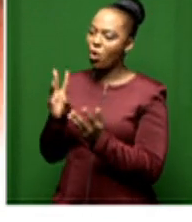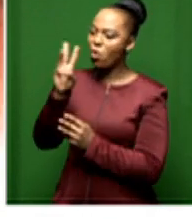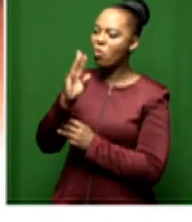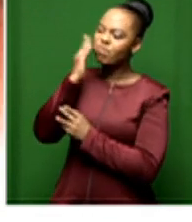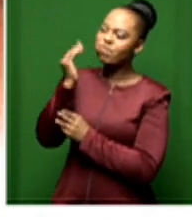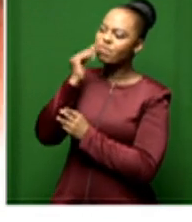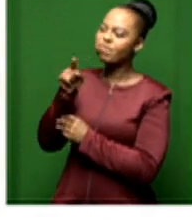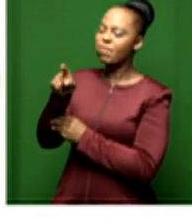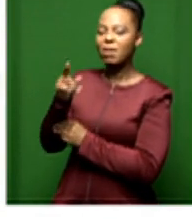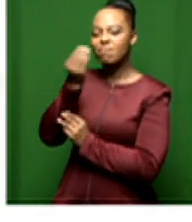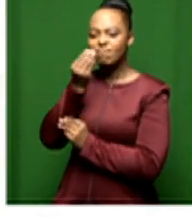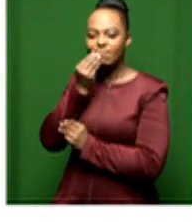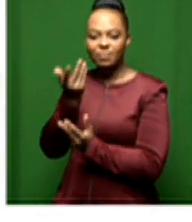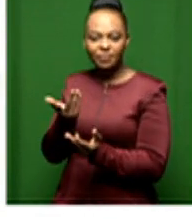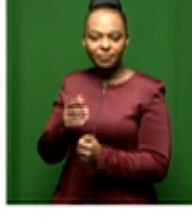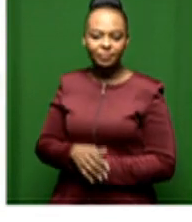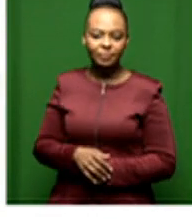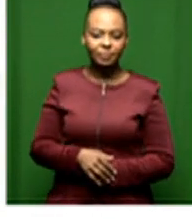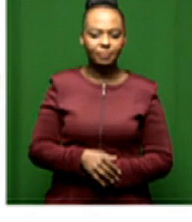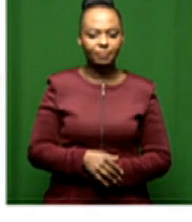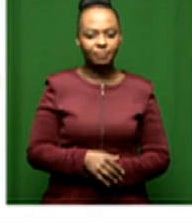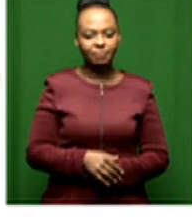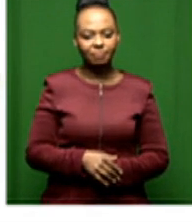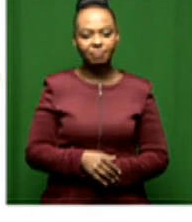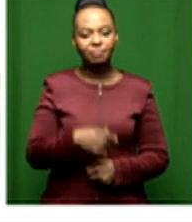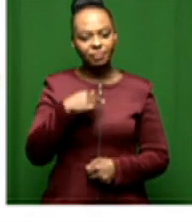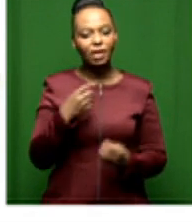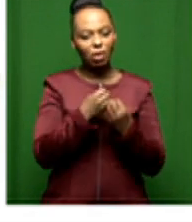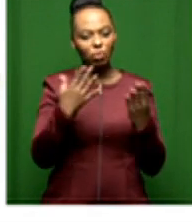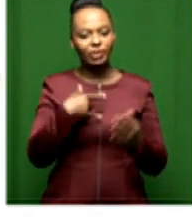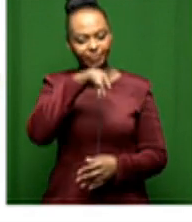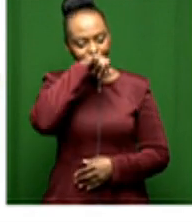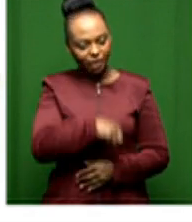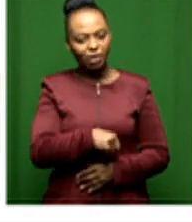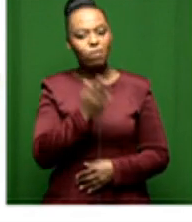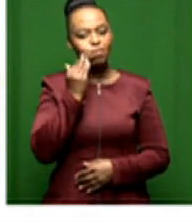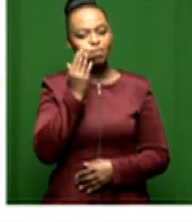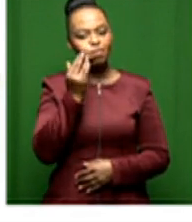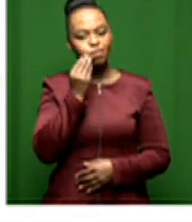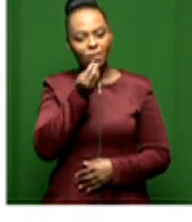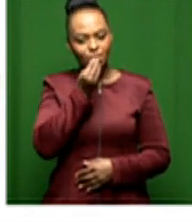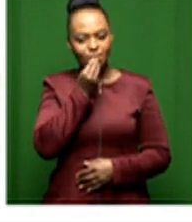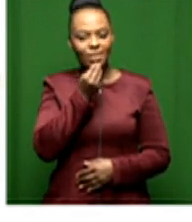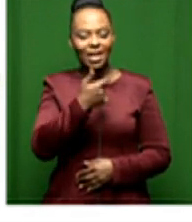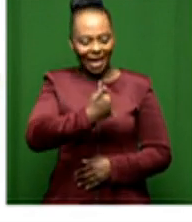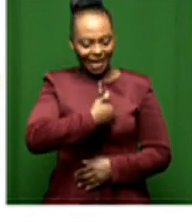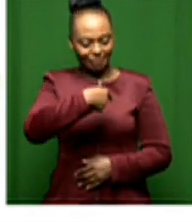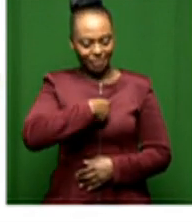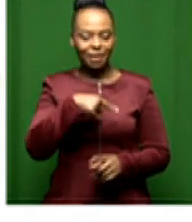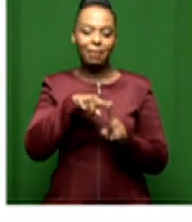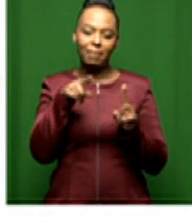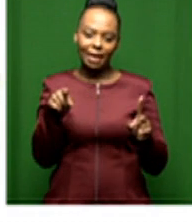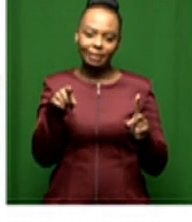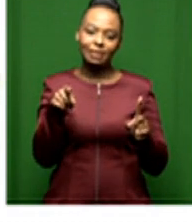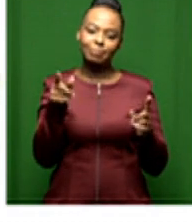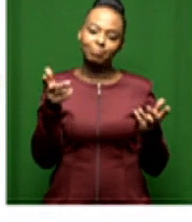cuisines? I am more on the Western side, and it hurts me, but I would love